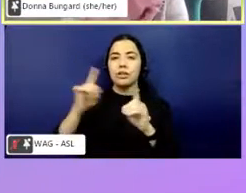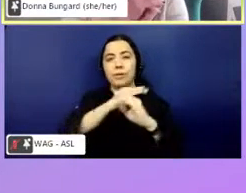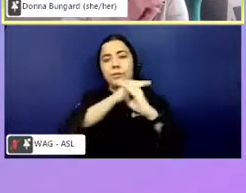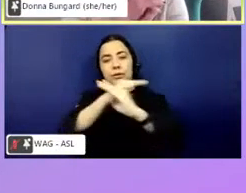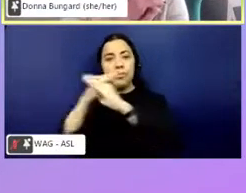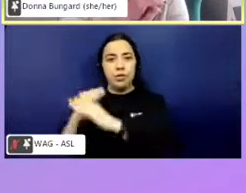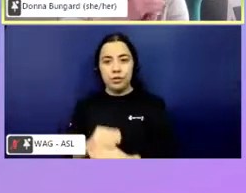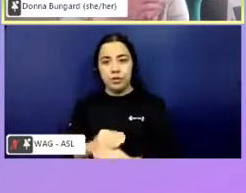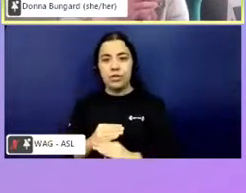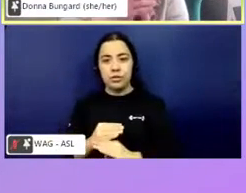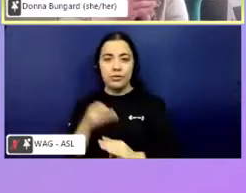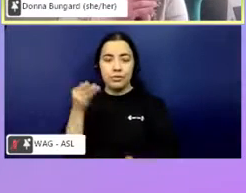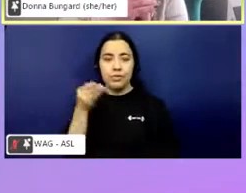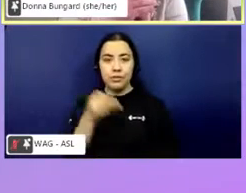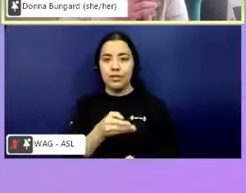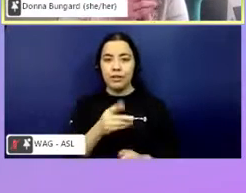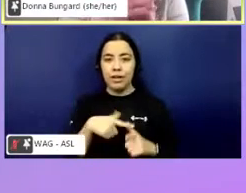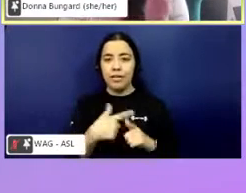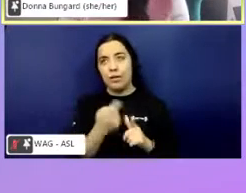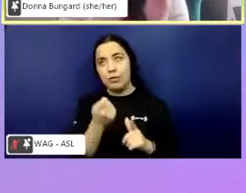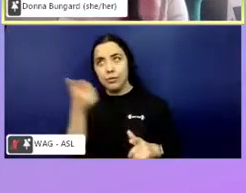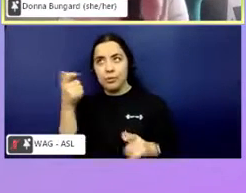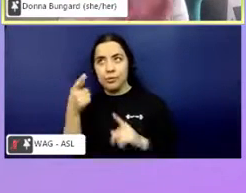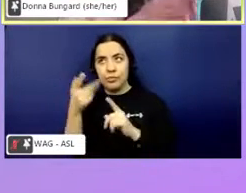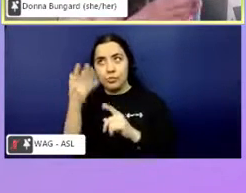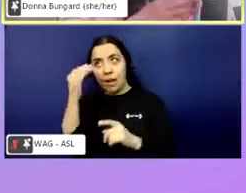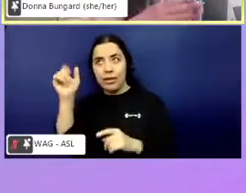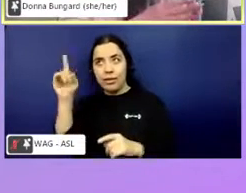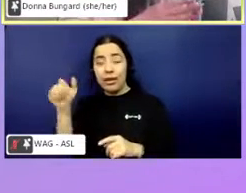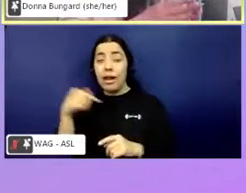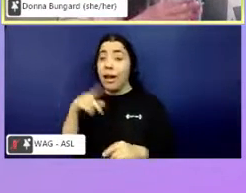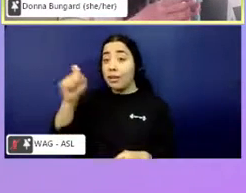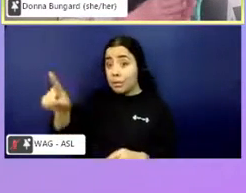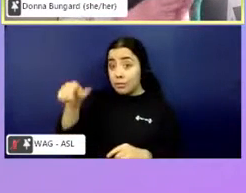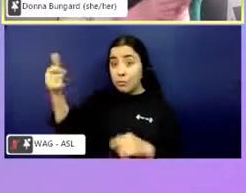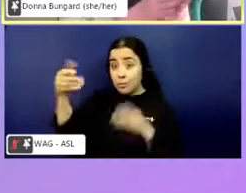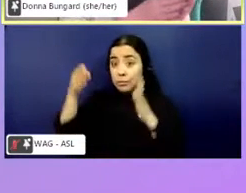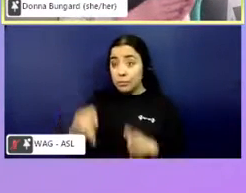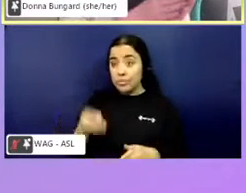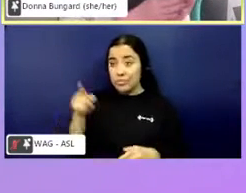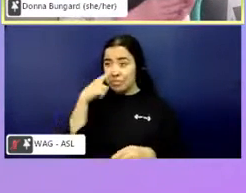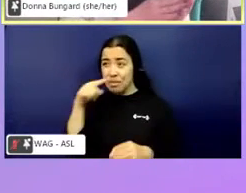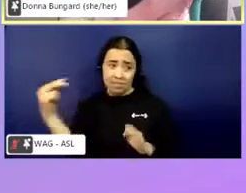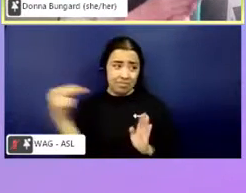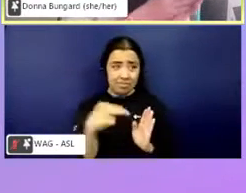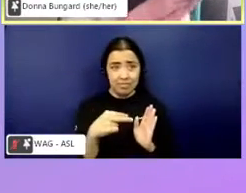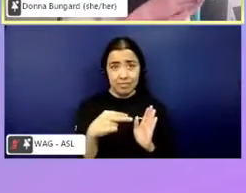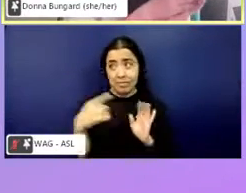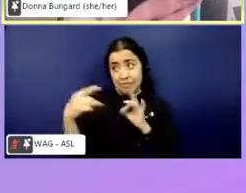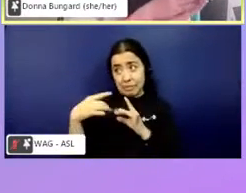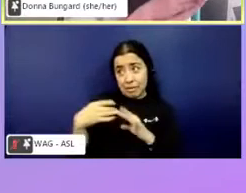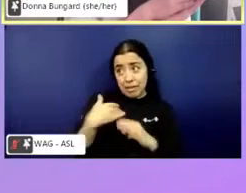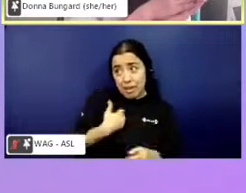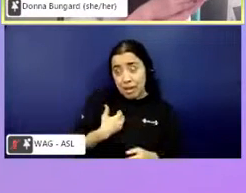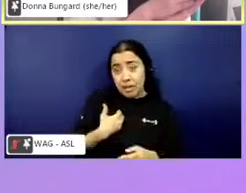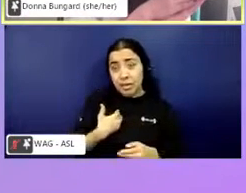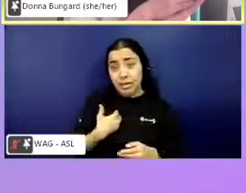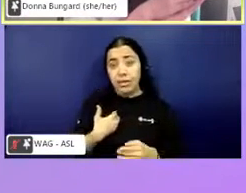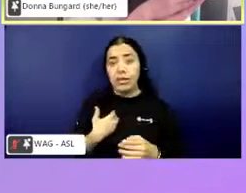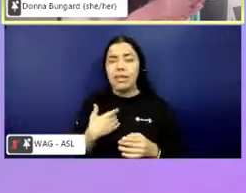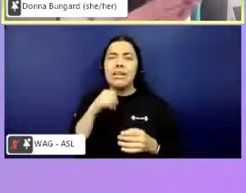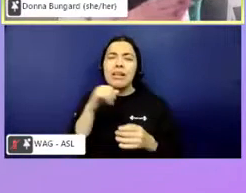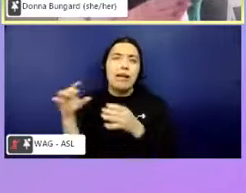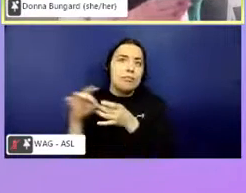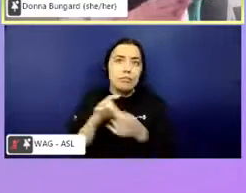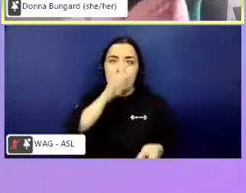barriers were there and then removed. I asked somebody, I asked for feedback on that. It wasn't accessibility